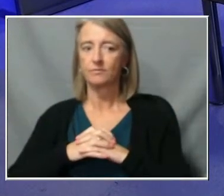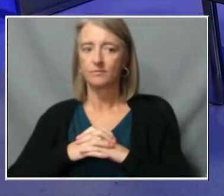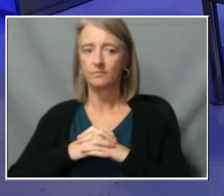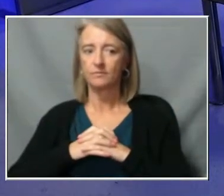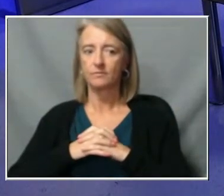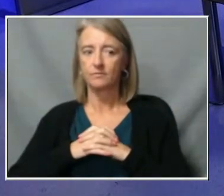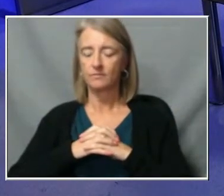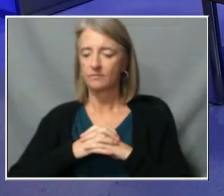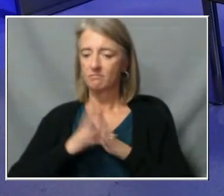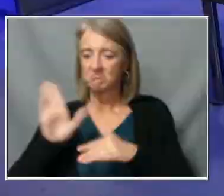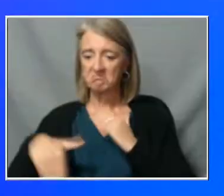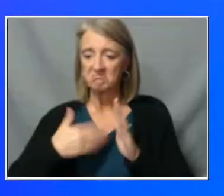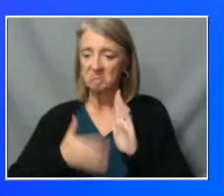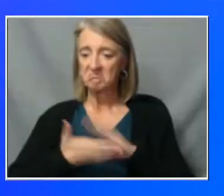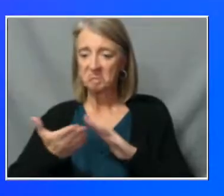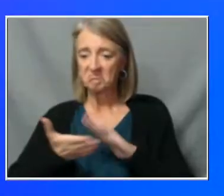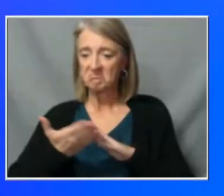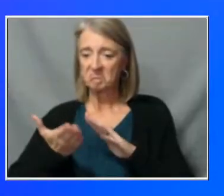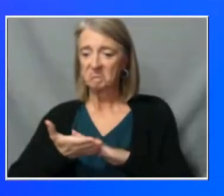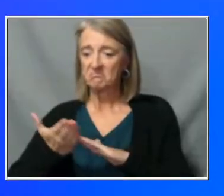running as it should? Well,